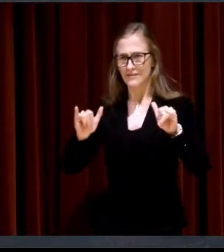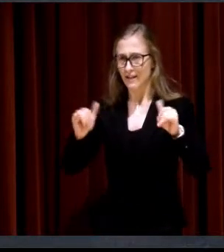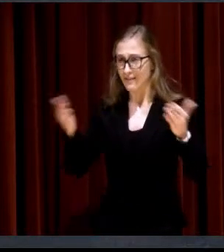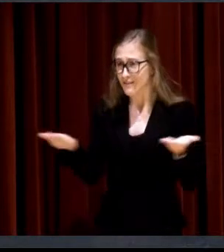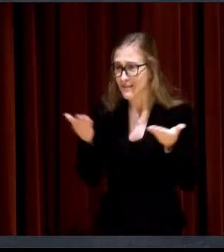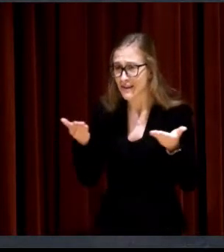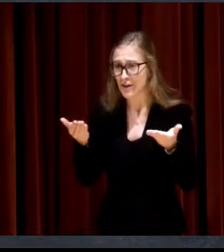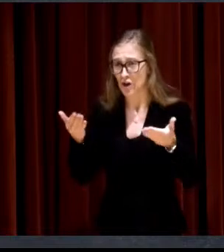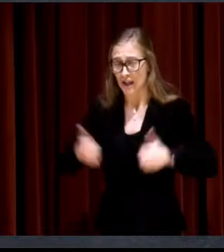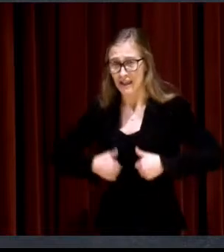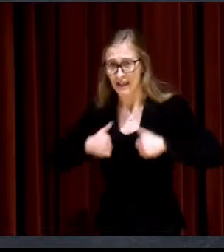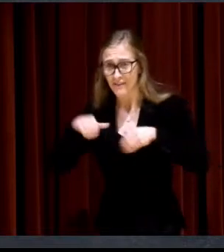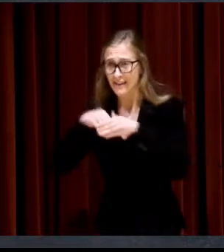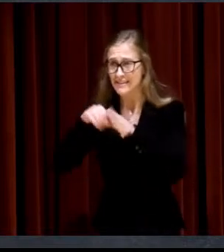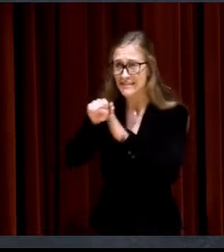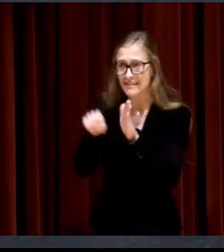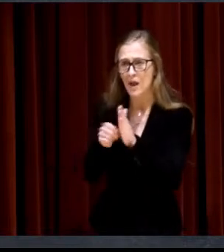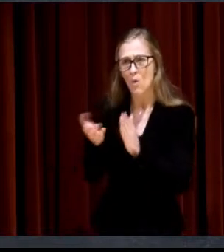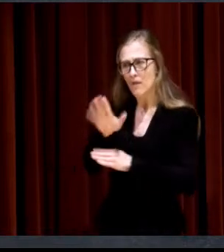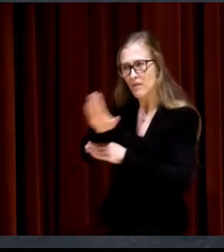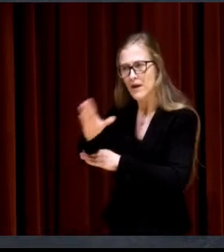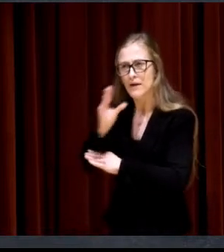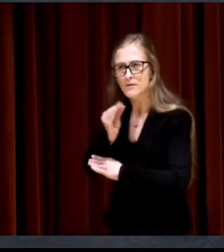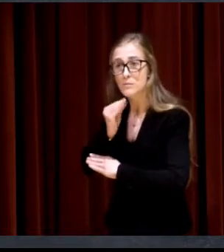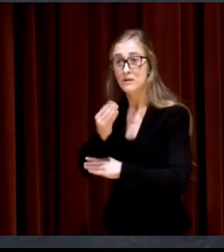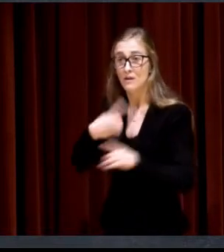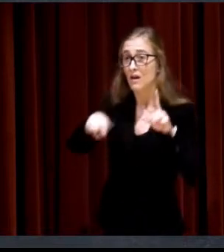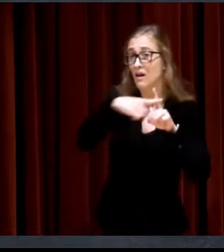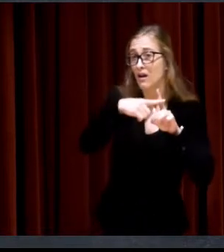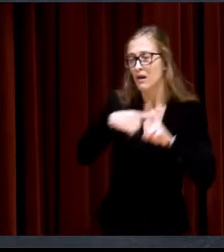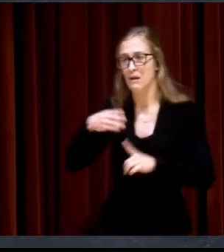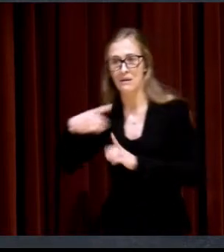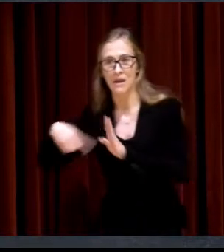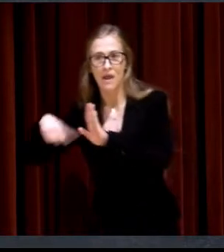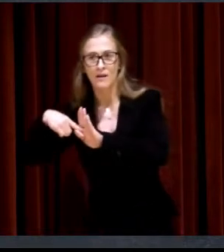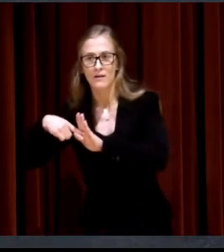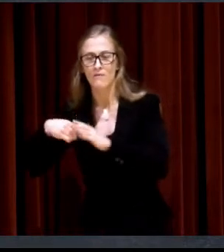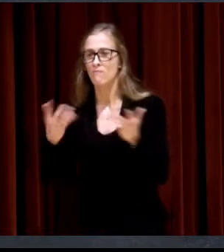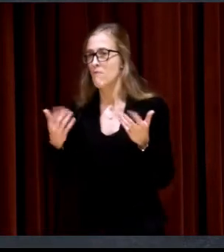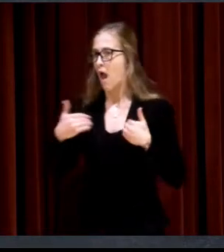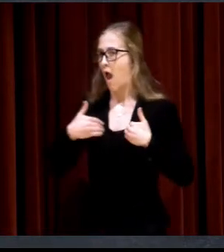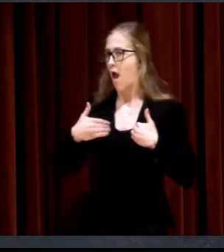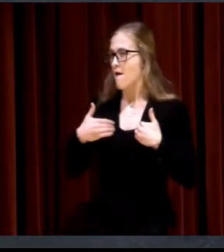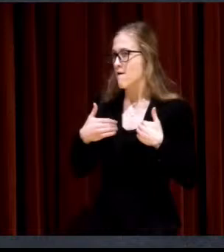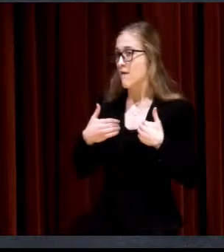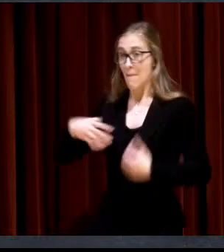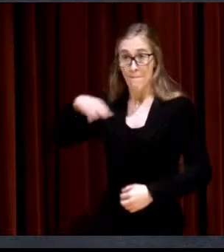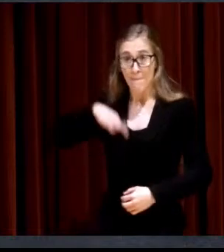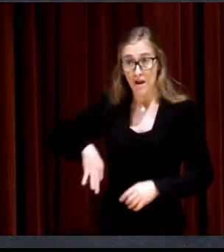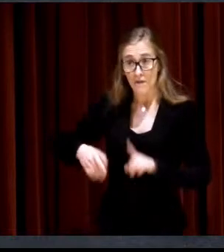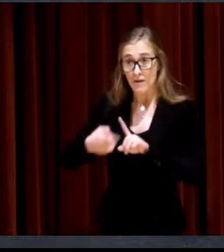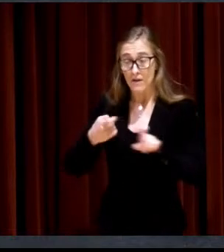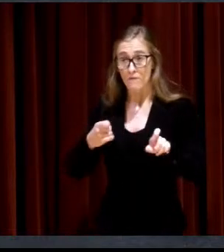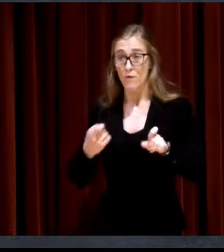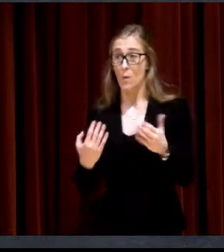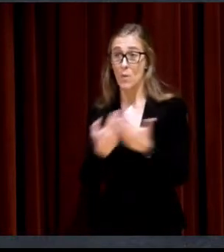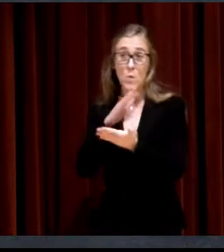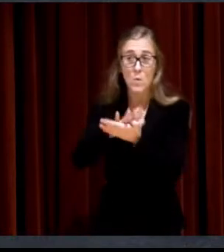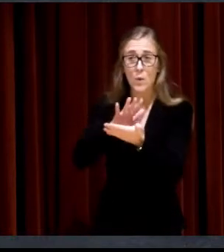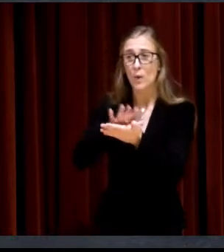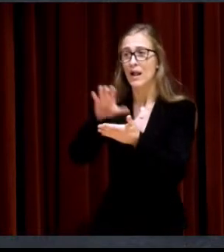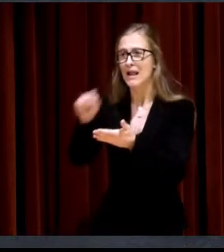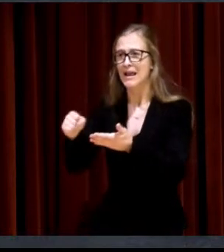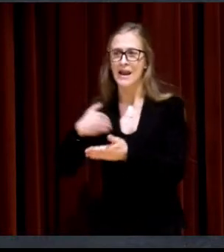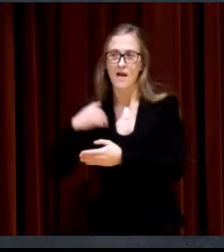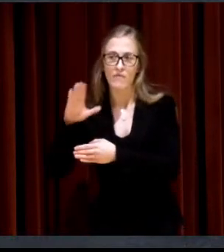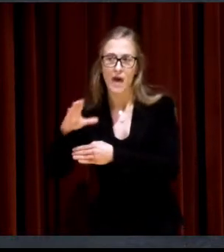this state? What was their experience? Was it good? Was it bad? Do they have did they benefit from going somewhere, and can they bring some of